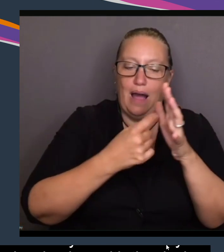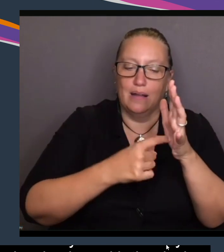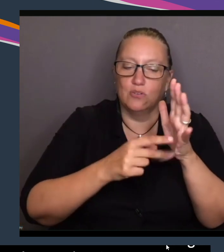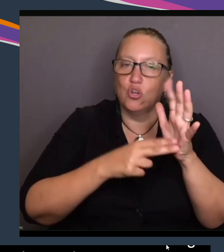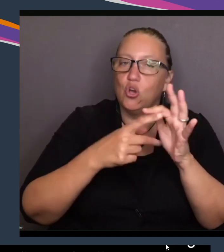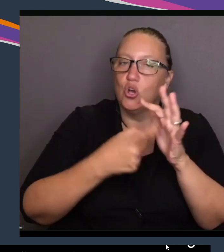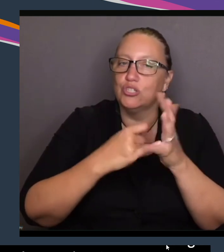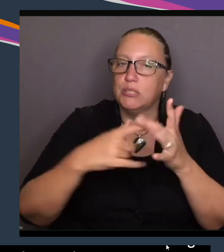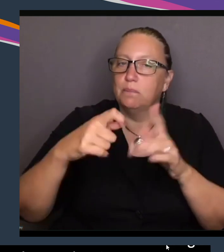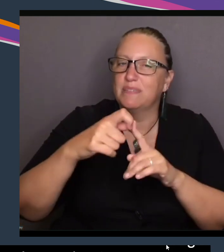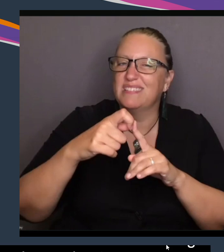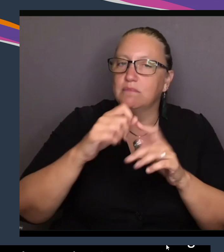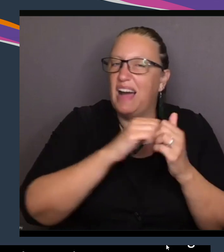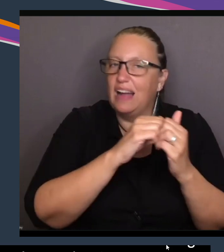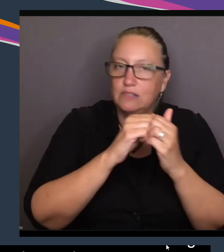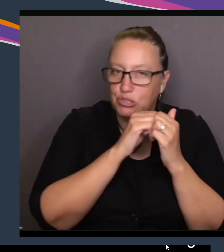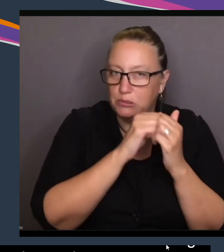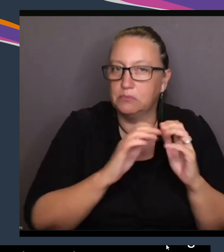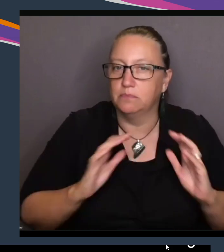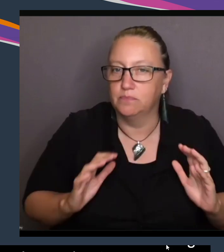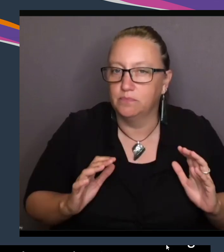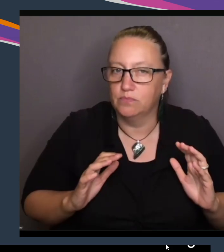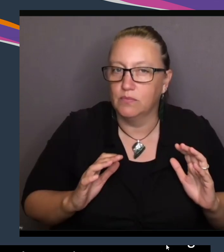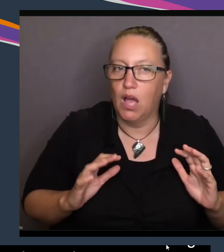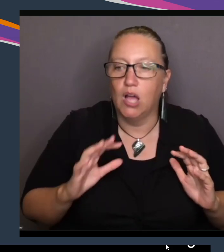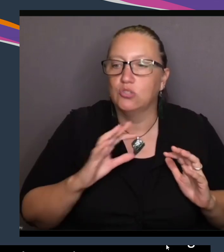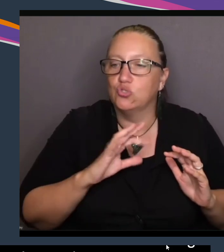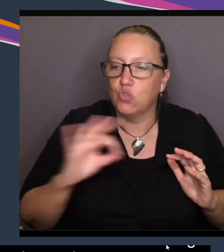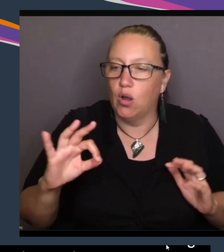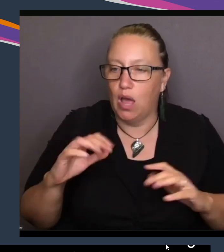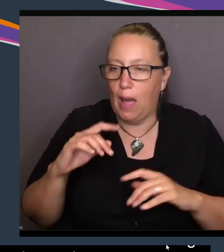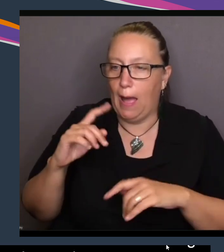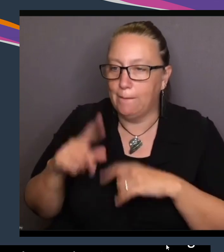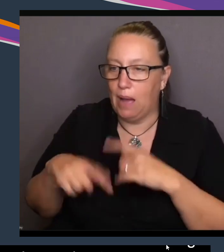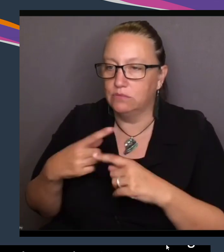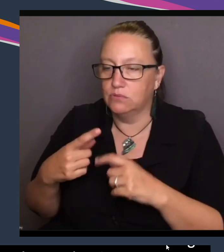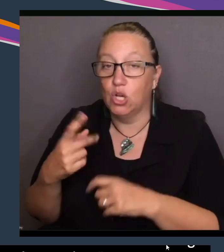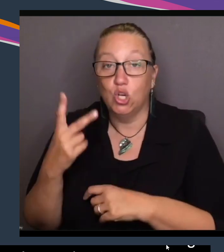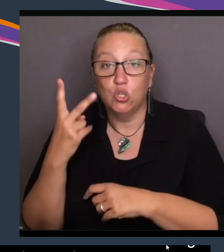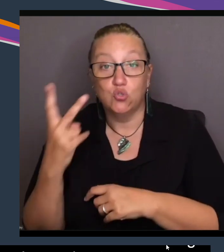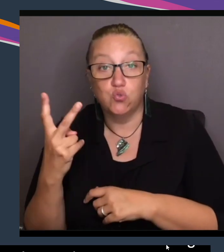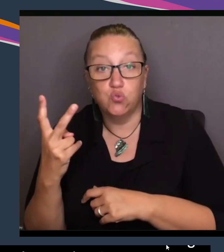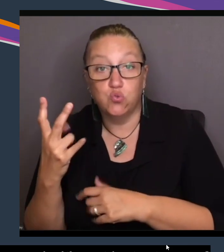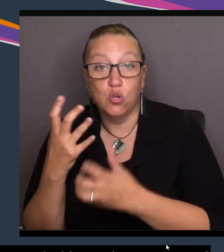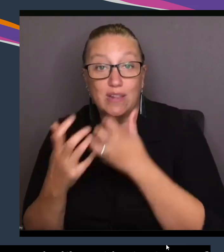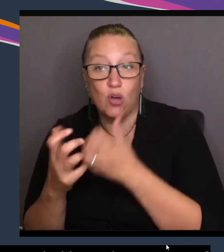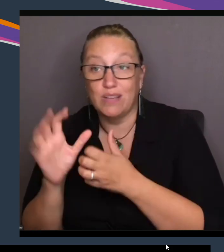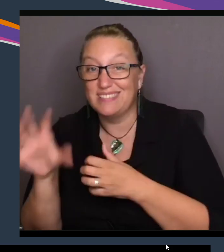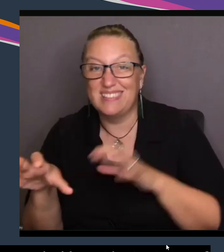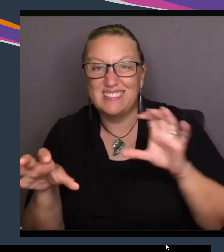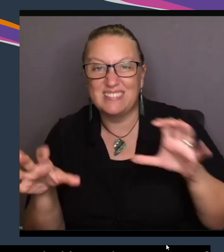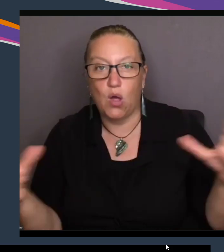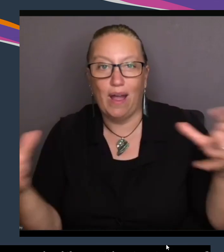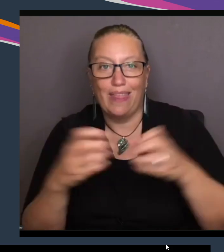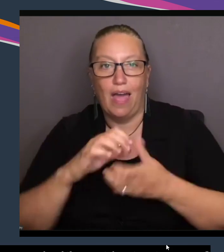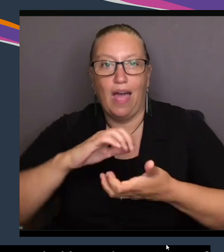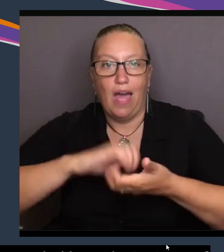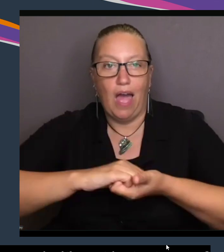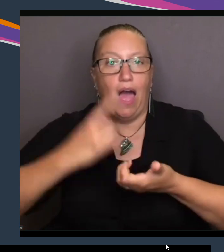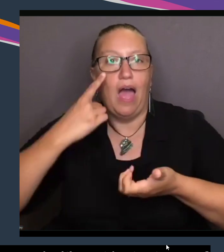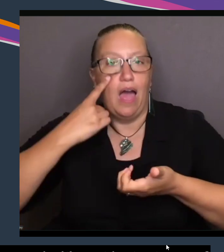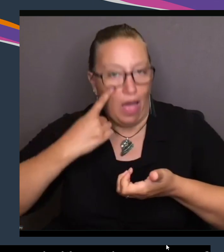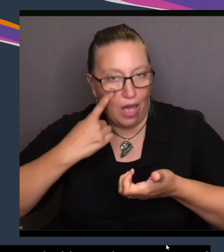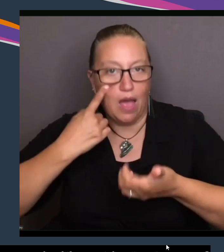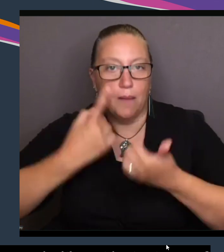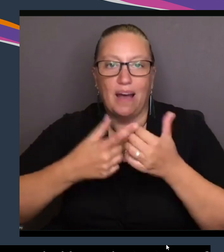not just, I shouldn't say that. It's not about two universities coming together partnering, but not involving